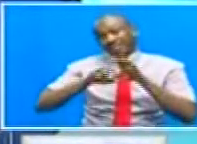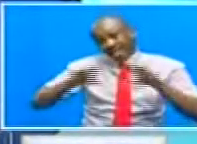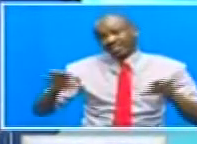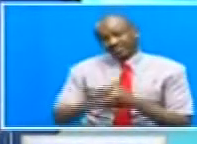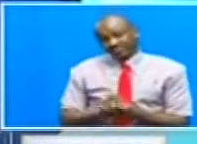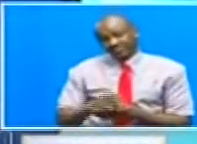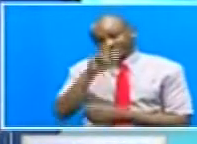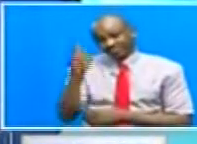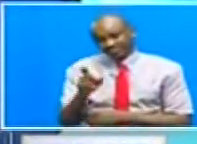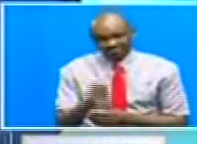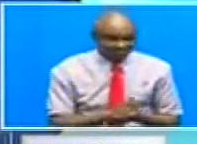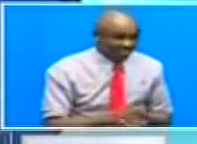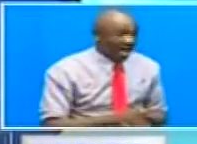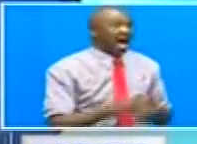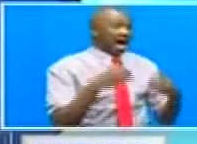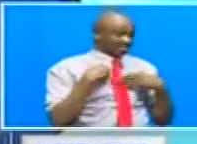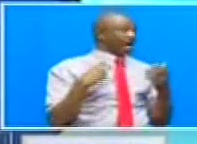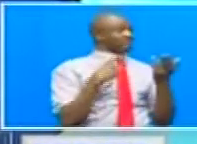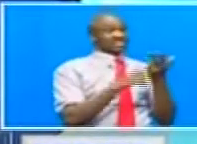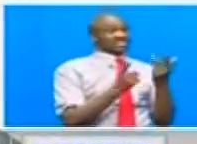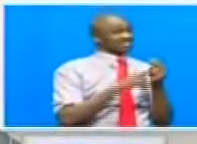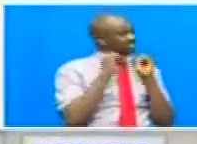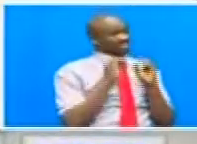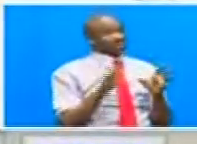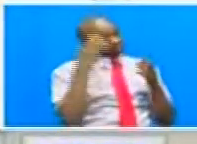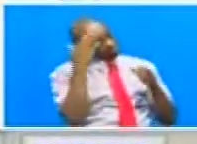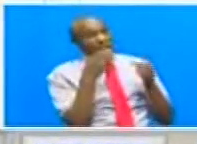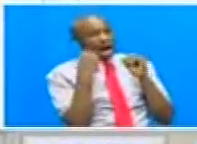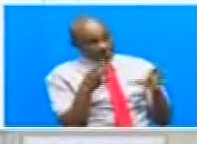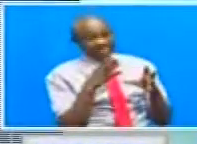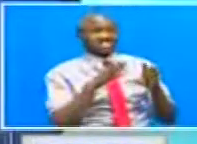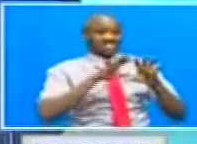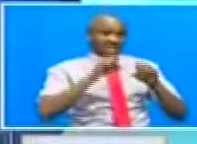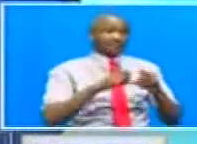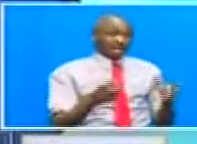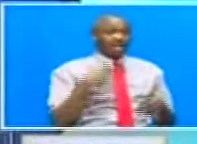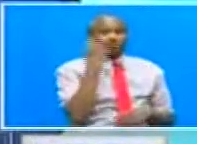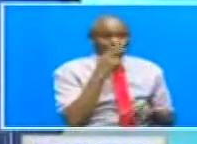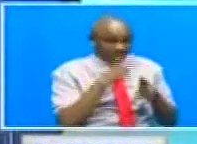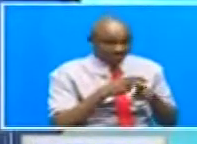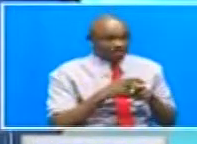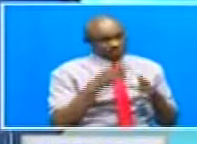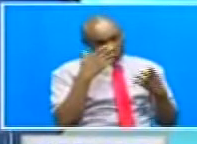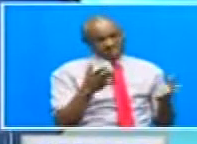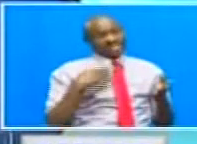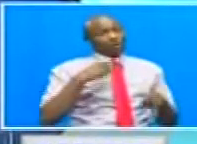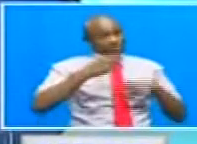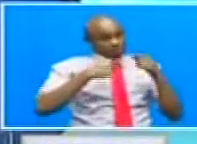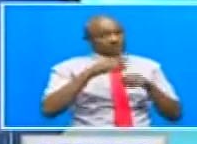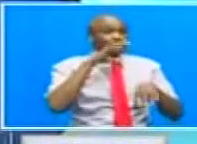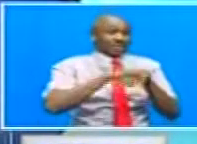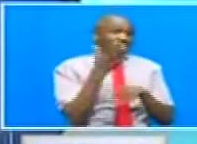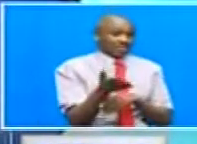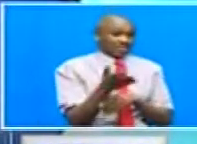land? We don't have a statistic right now of exactly how much has been grabbed and who has done that, but we are in the process of doing